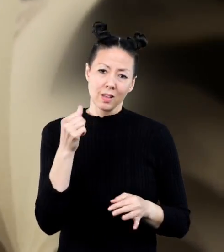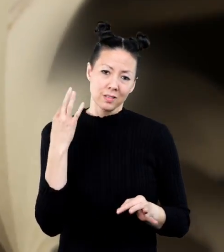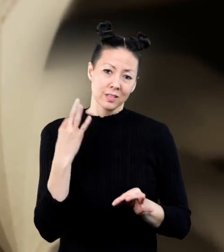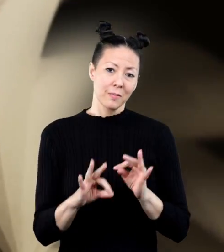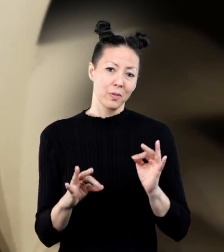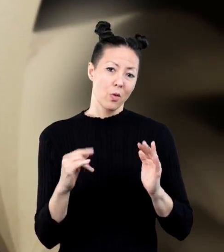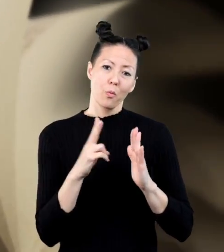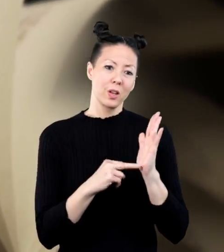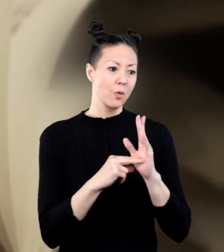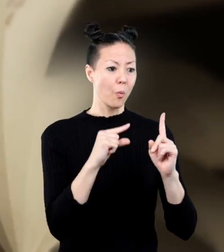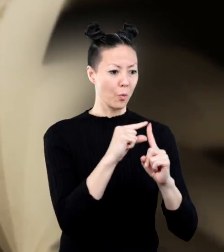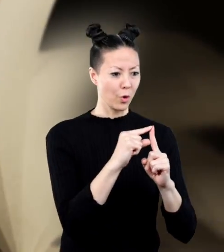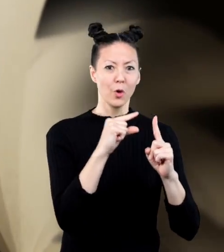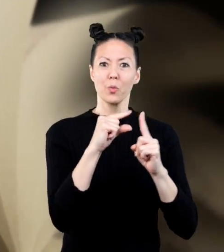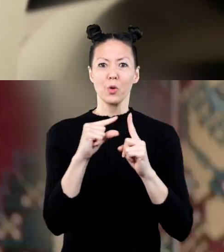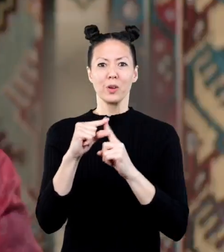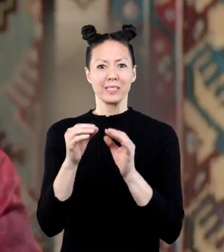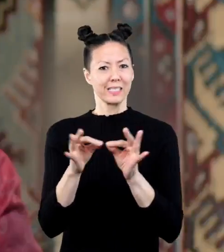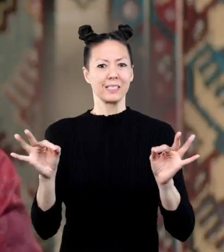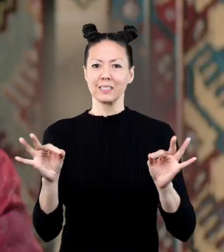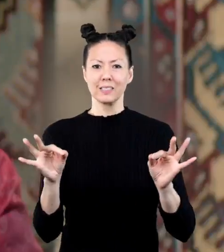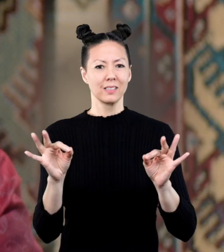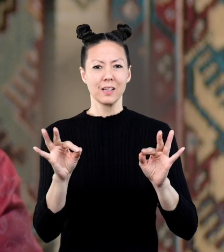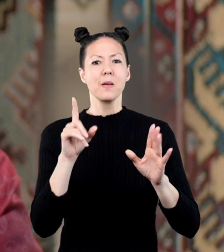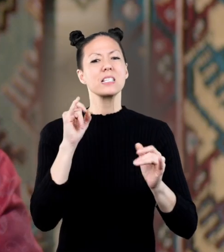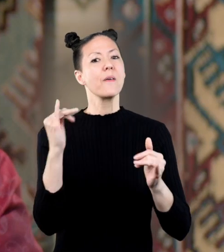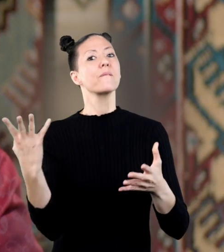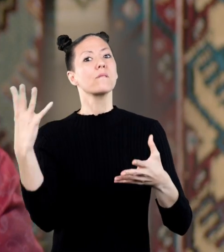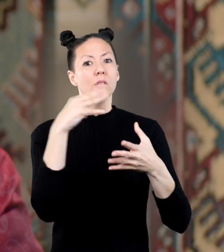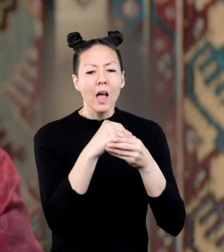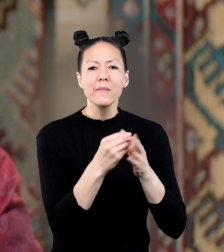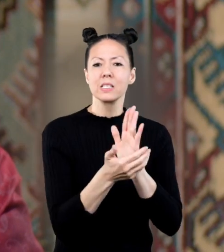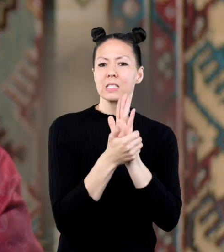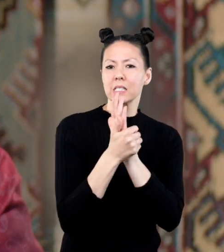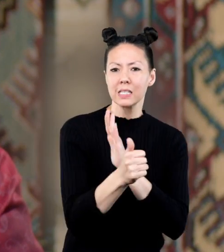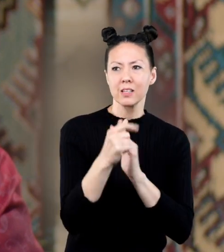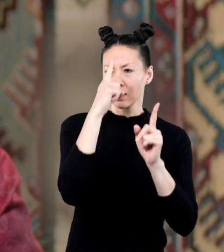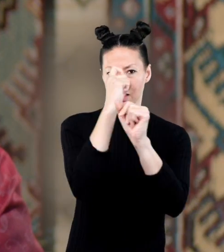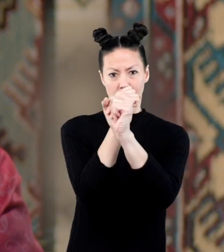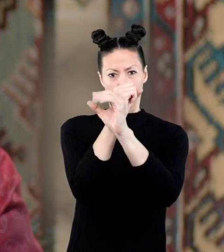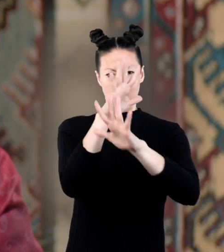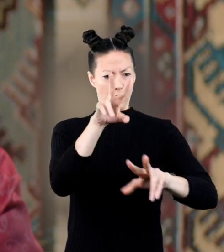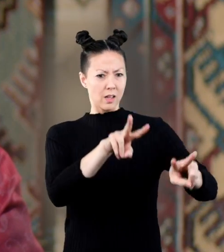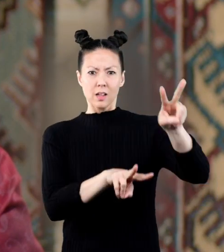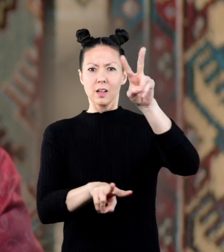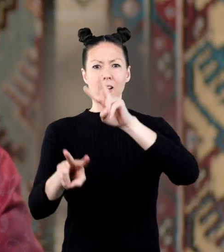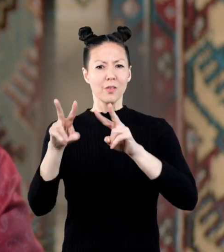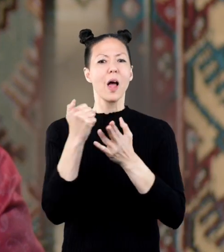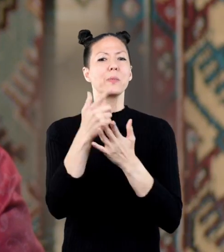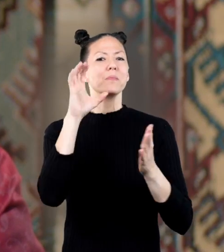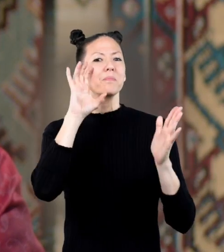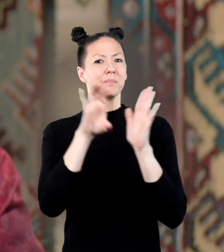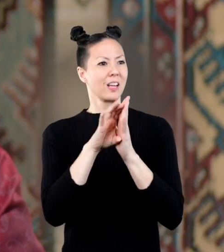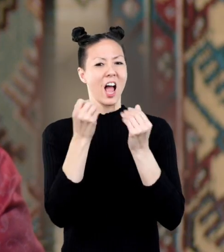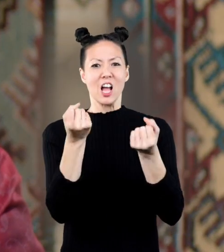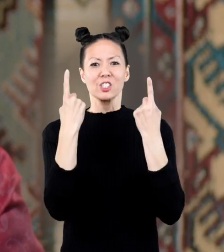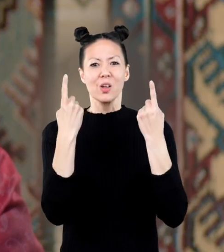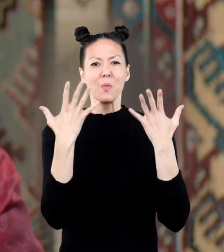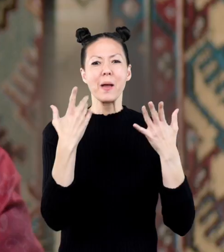reading the words in a sentence. It involves using skills to help you understand the meaning of what you're